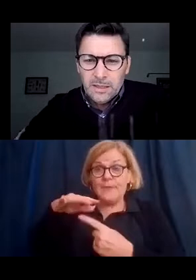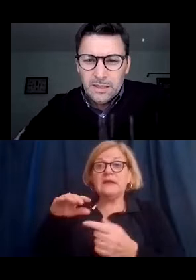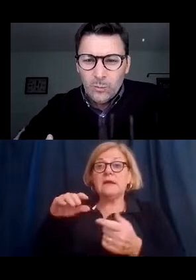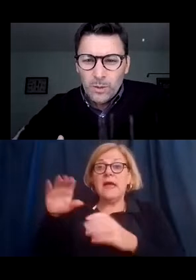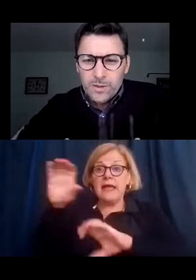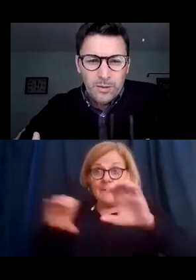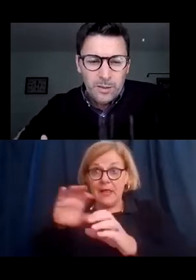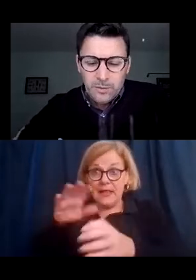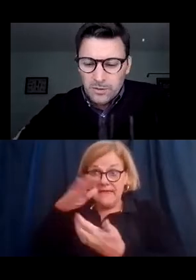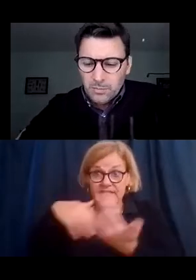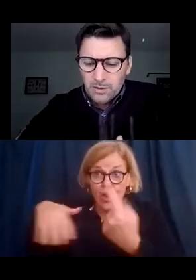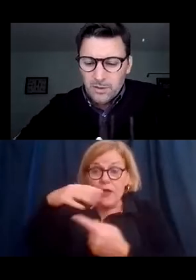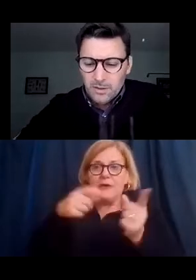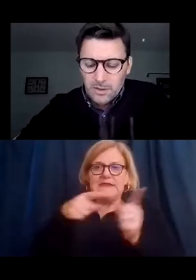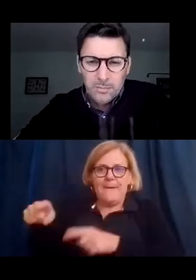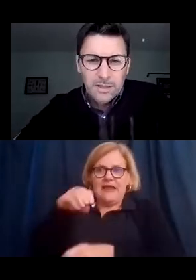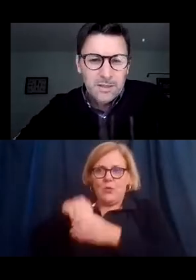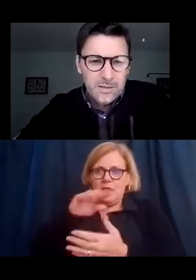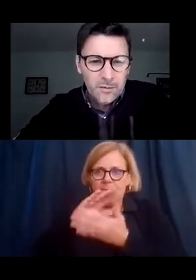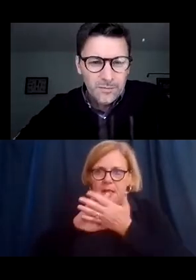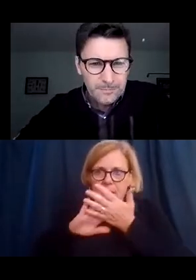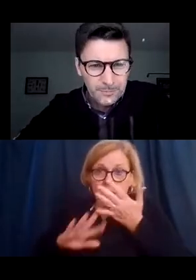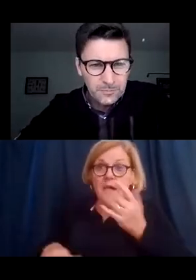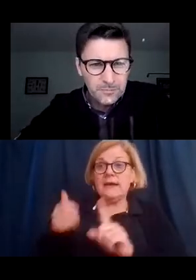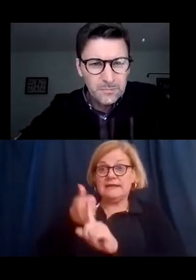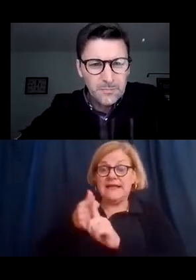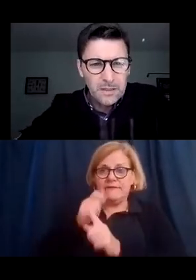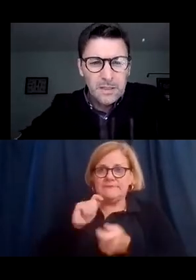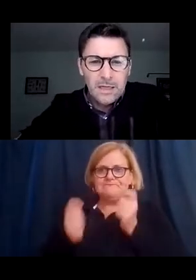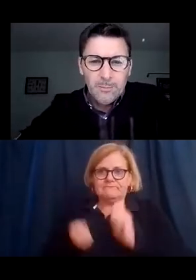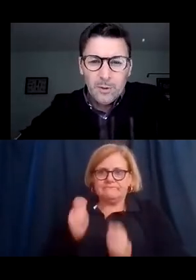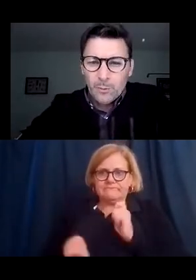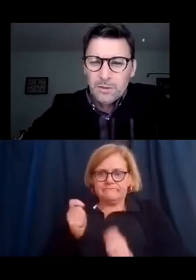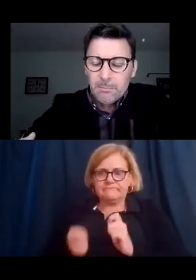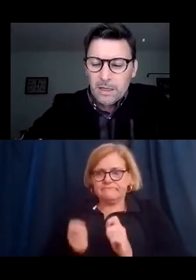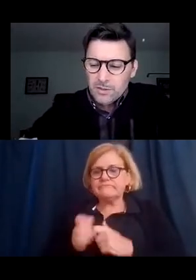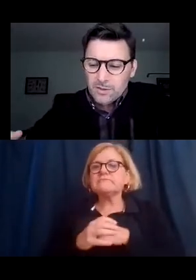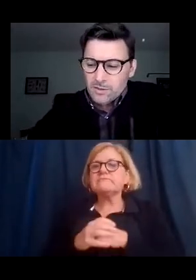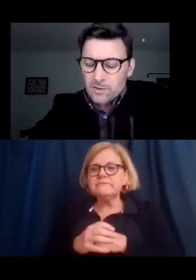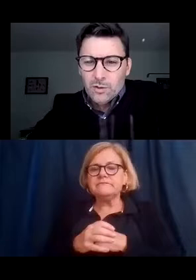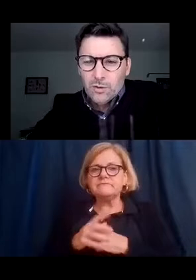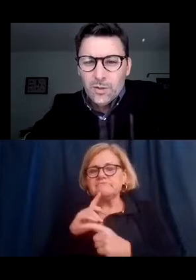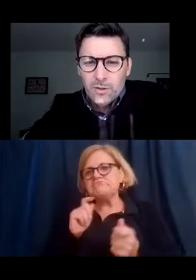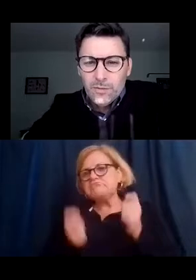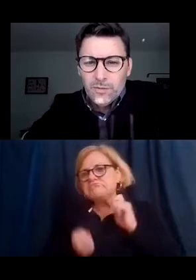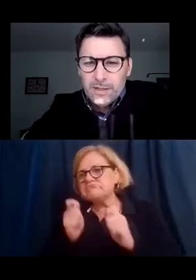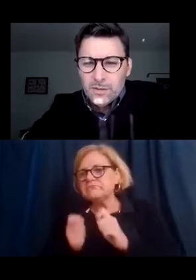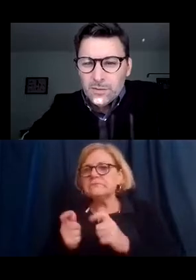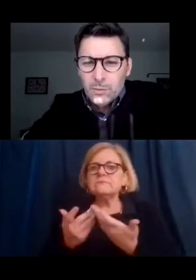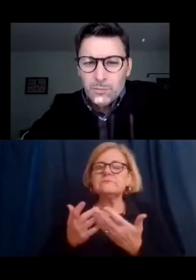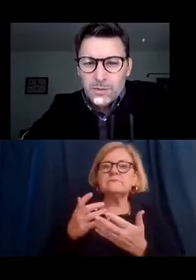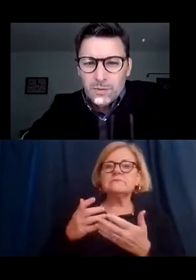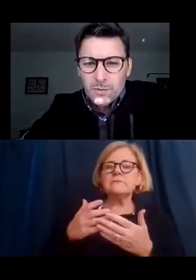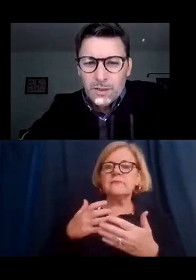environment, and even what's going on within the blood and the body itself. It really modulates the tone of the